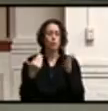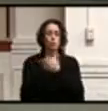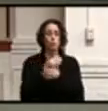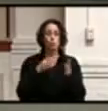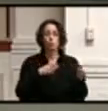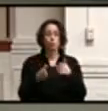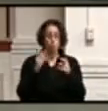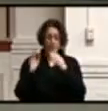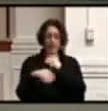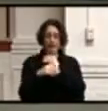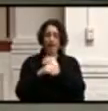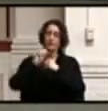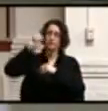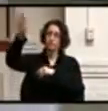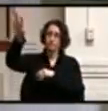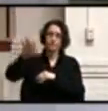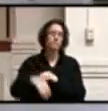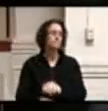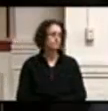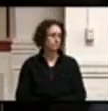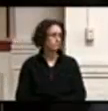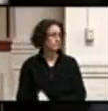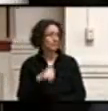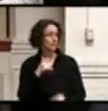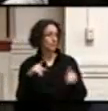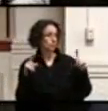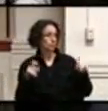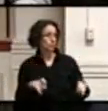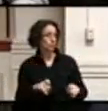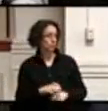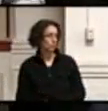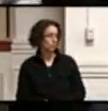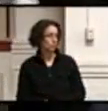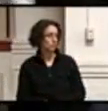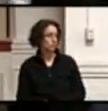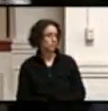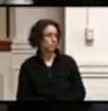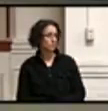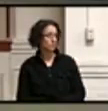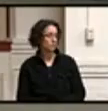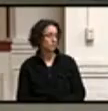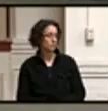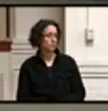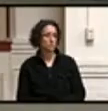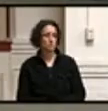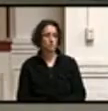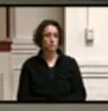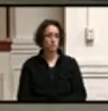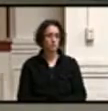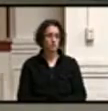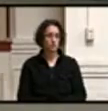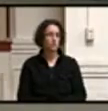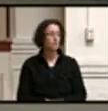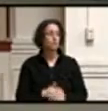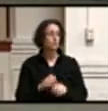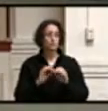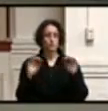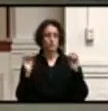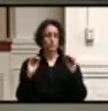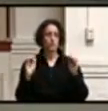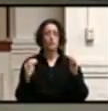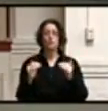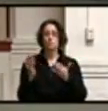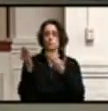time. Thanks. Any questions from anybody on the board or anybody who's in attendance? Hearing none, we're ready for a